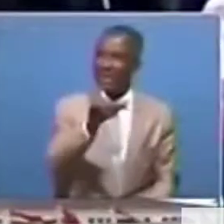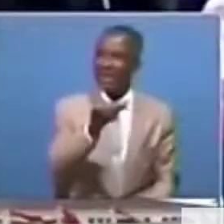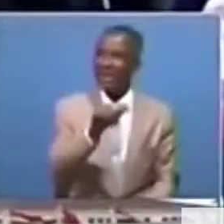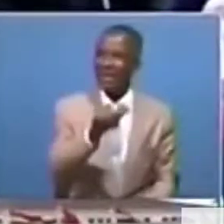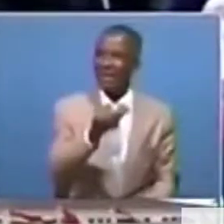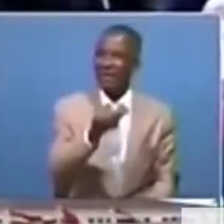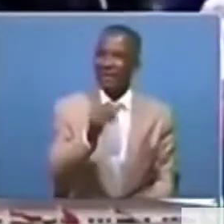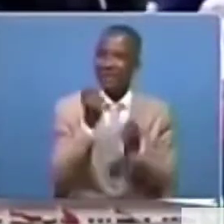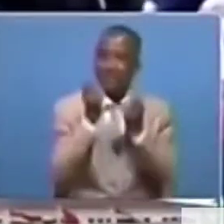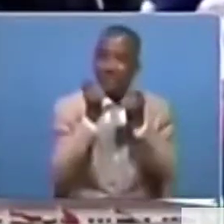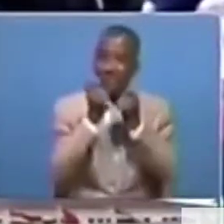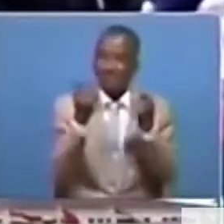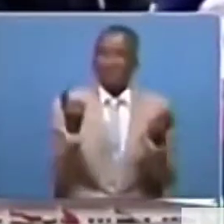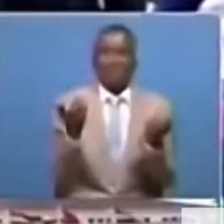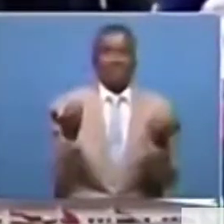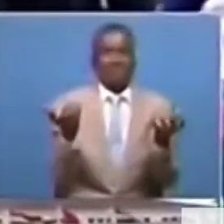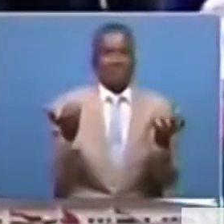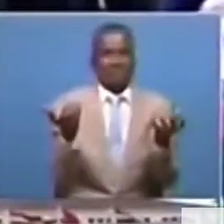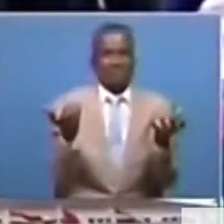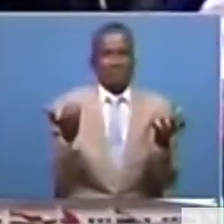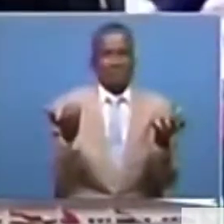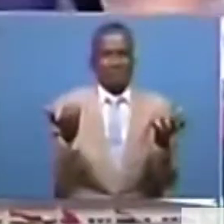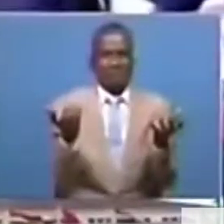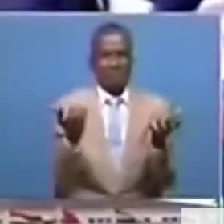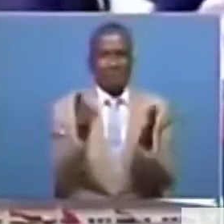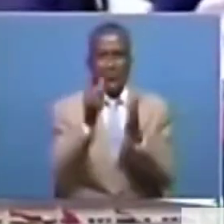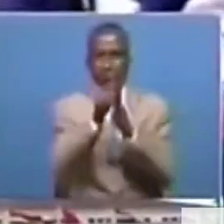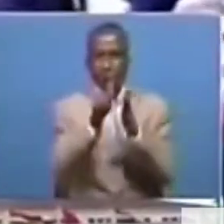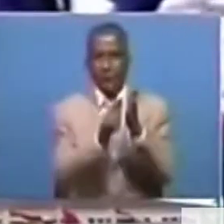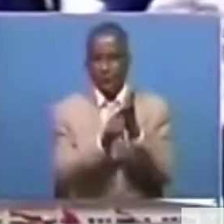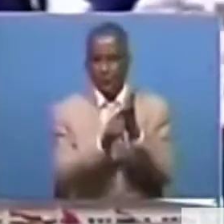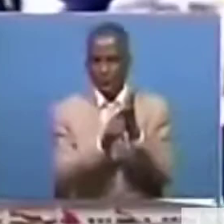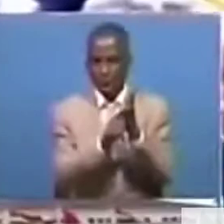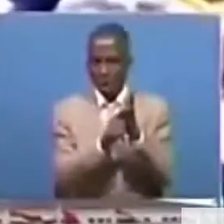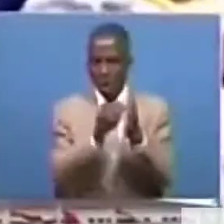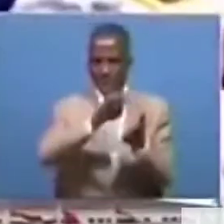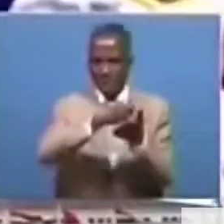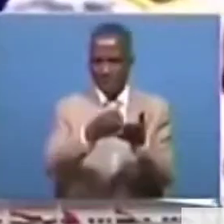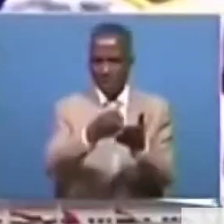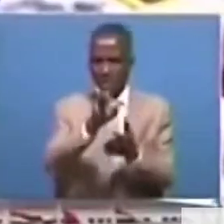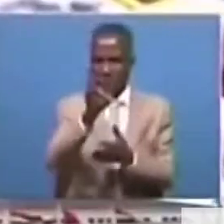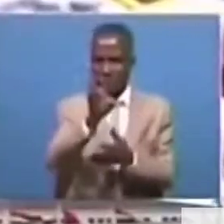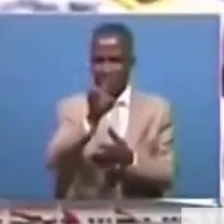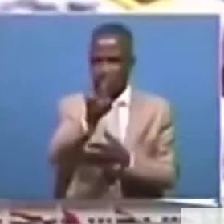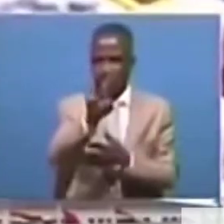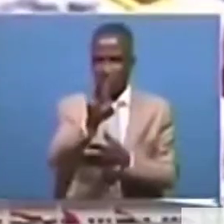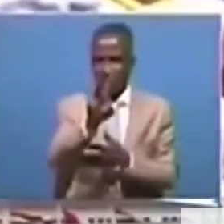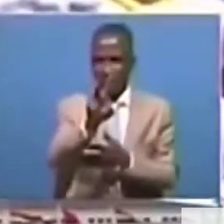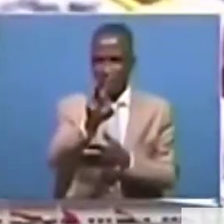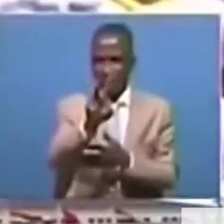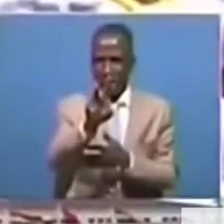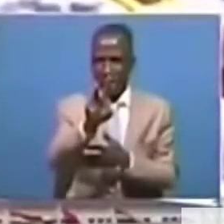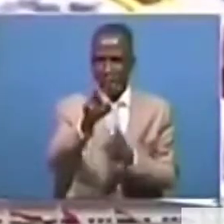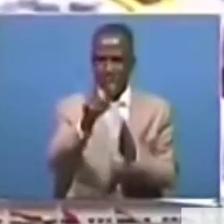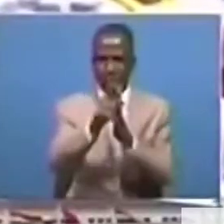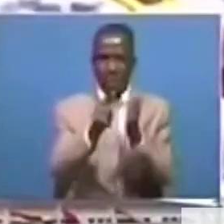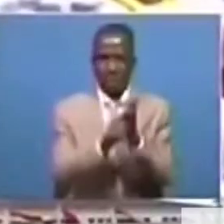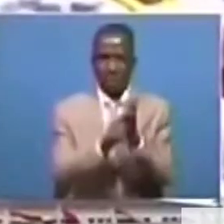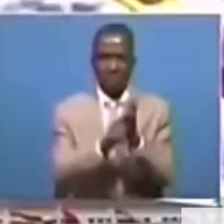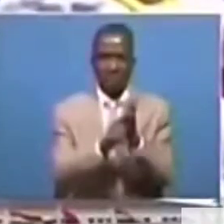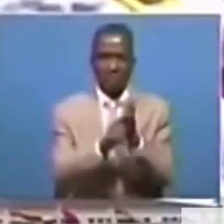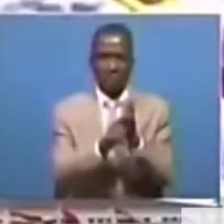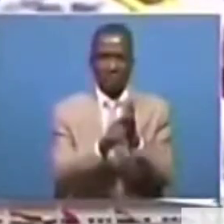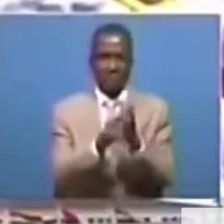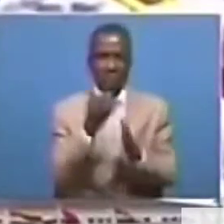struck by the fact that Section 72 of the Evidence Decree or the Evidence Act is not referred to,